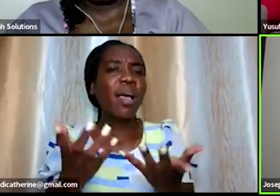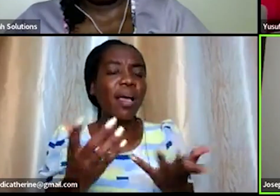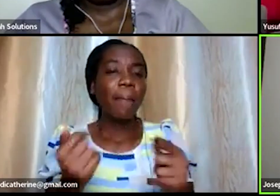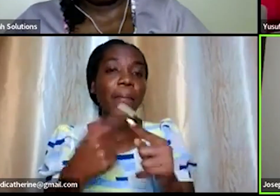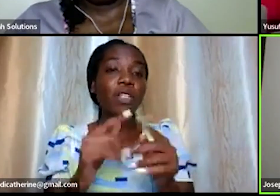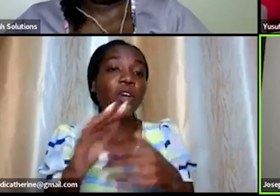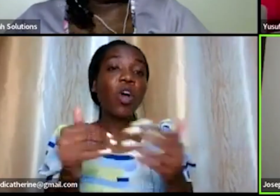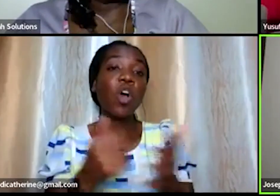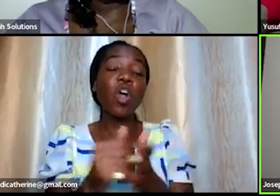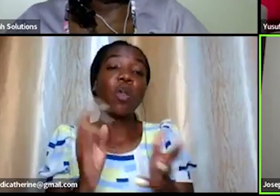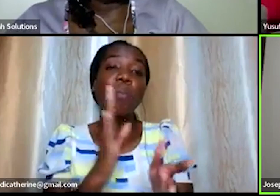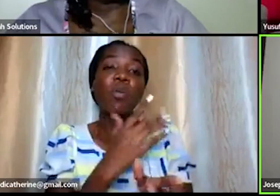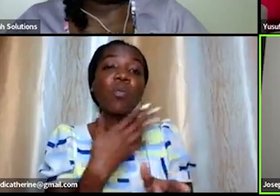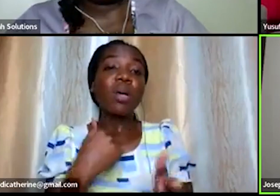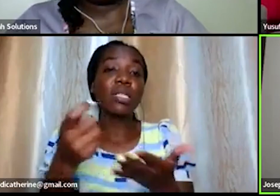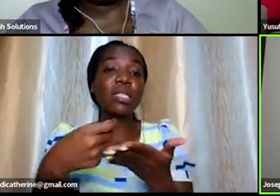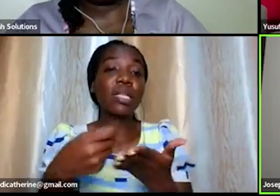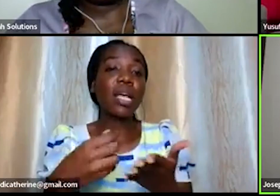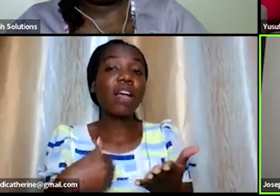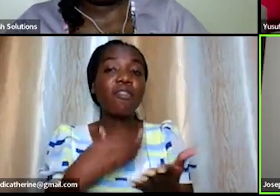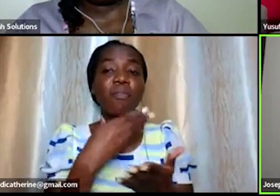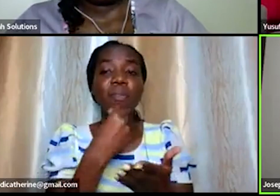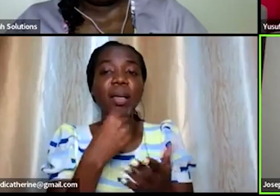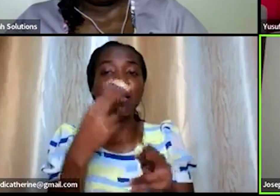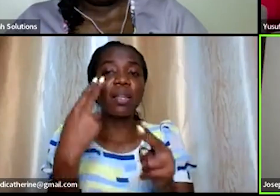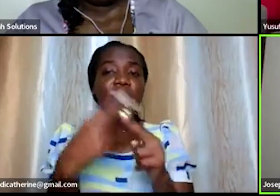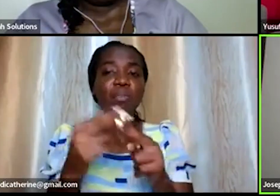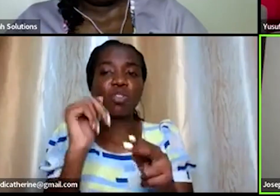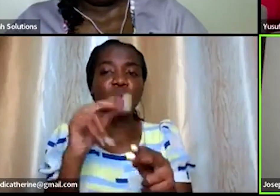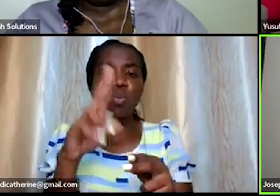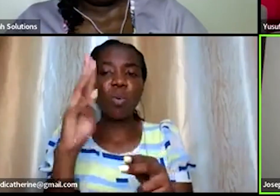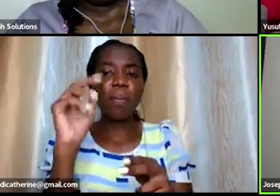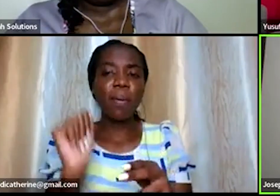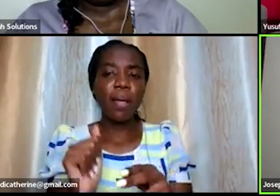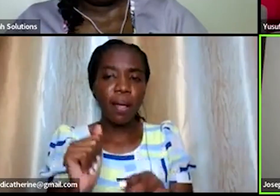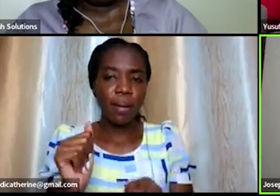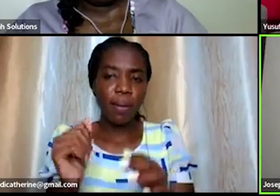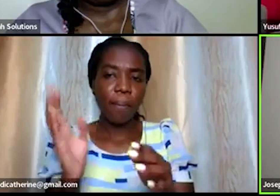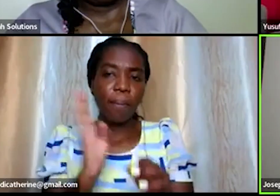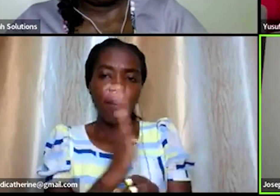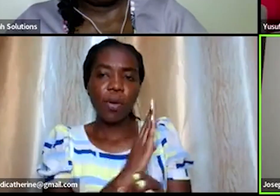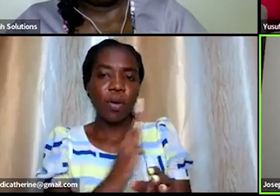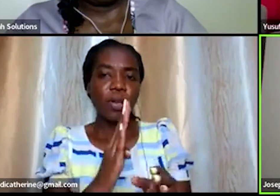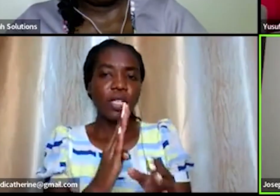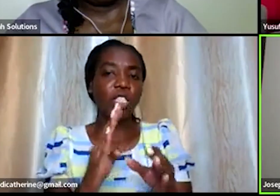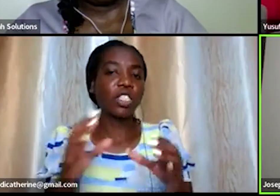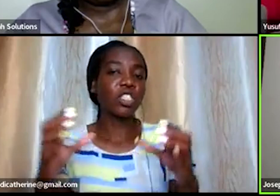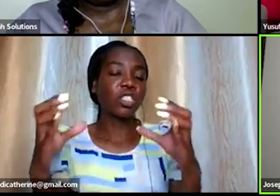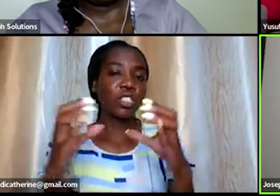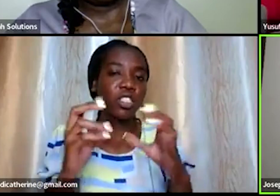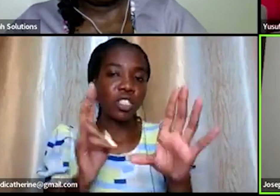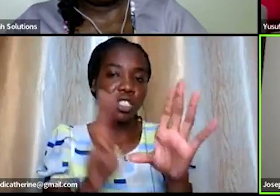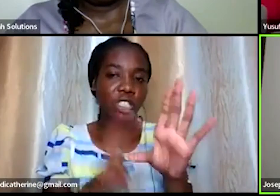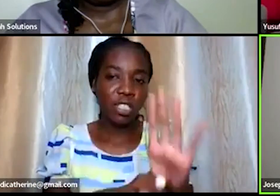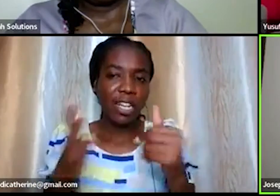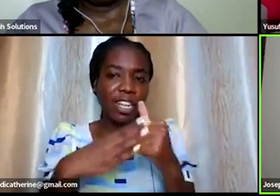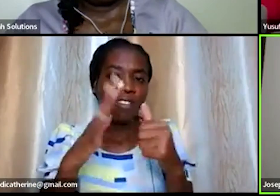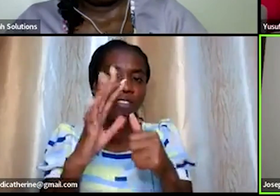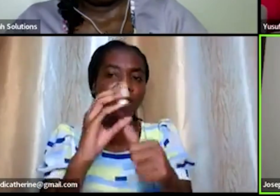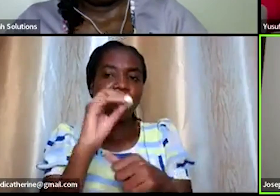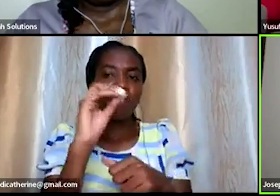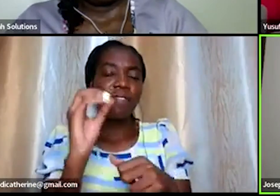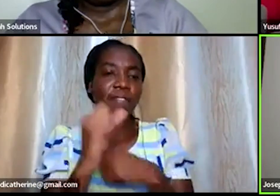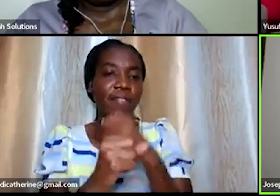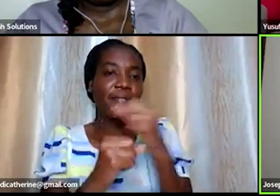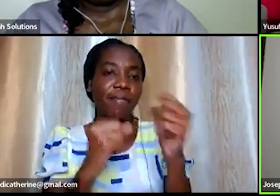their signature. We have a gentleman in Uganda here. He's called the Super Board Chair, Dr. Martin Alike. He's 95 years old, but he has sat